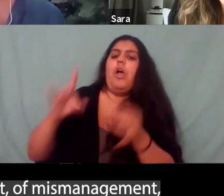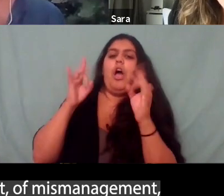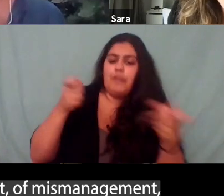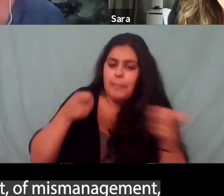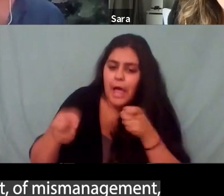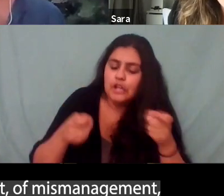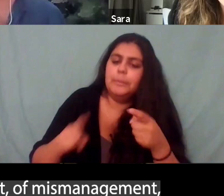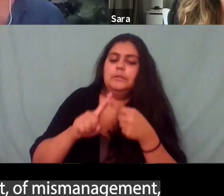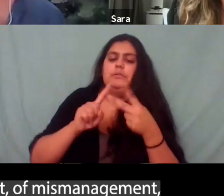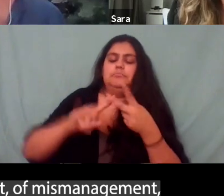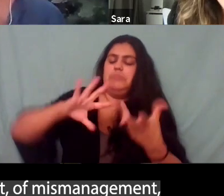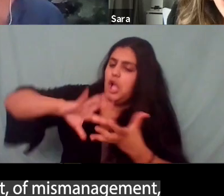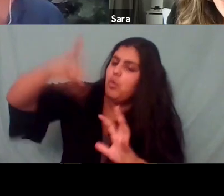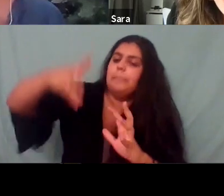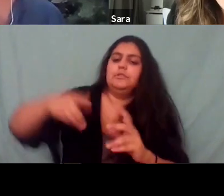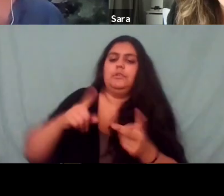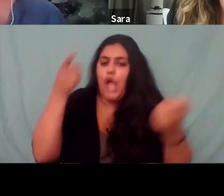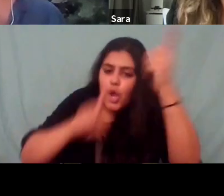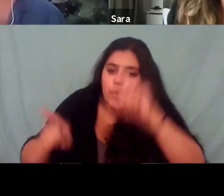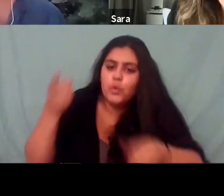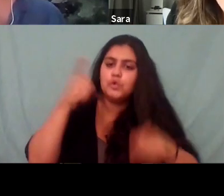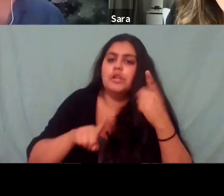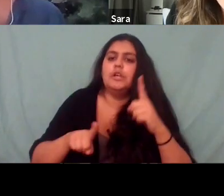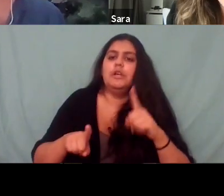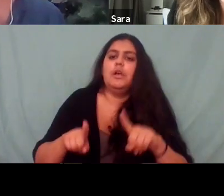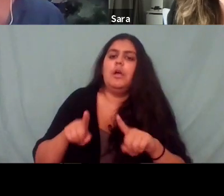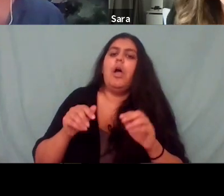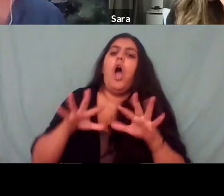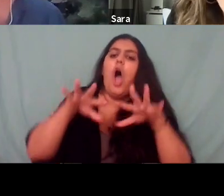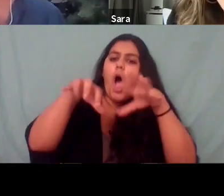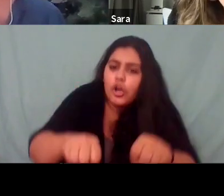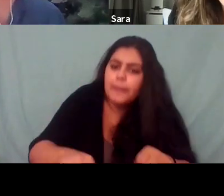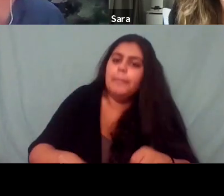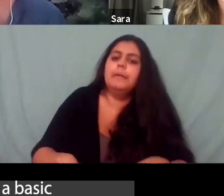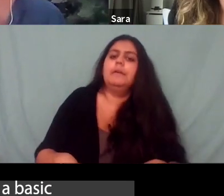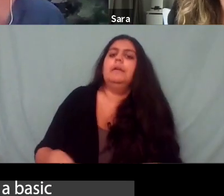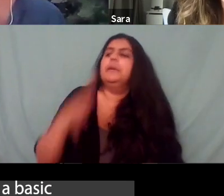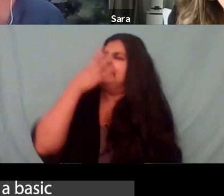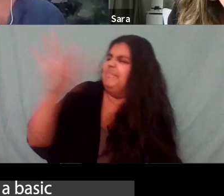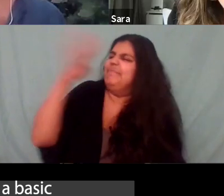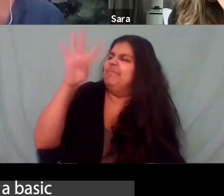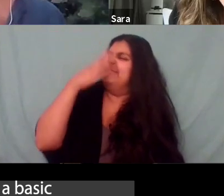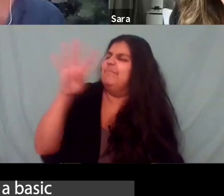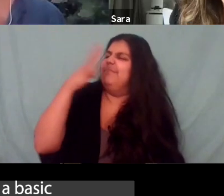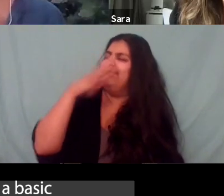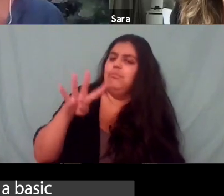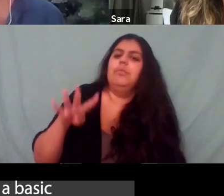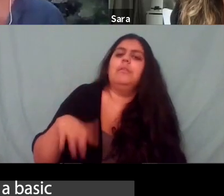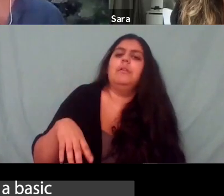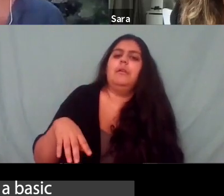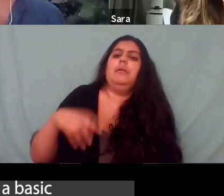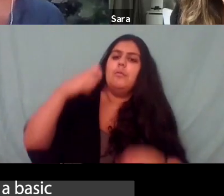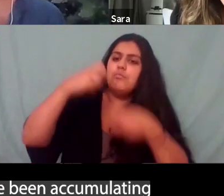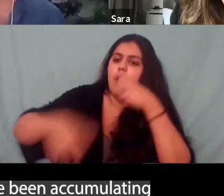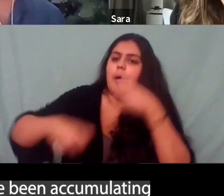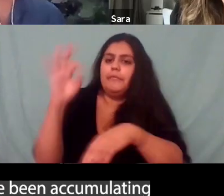of years of corruption, collusion with occupation, reckless denial, ignoring of basic fundamental problems that